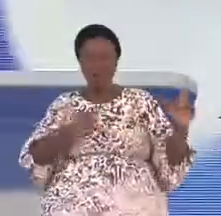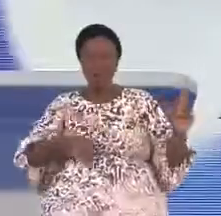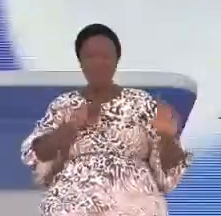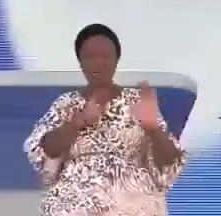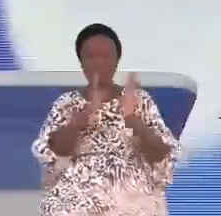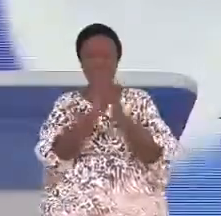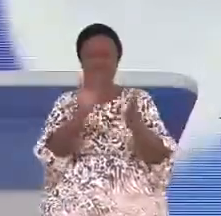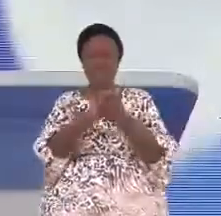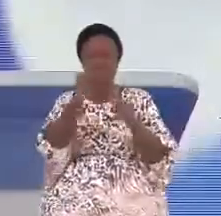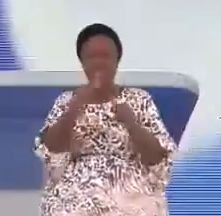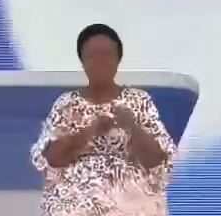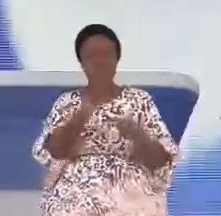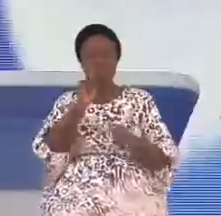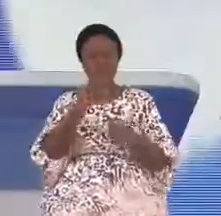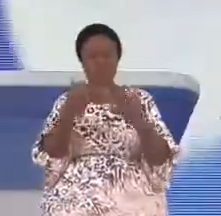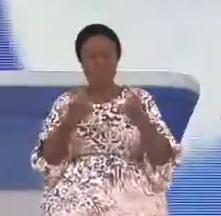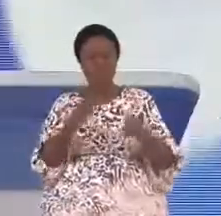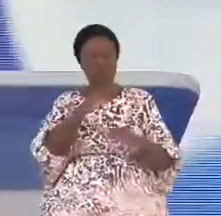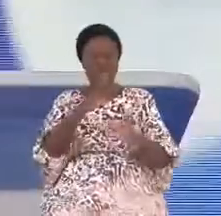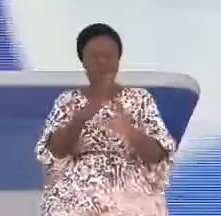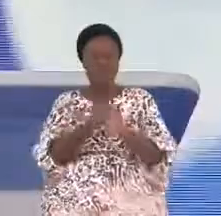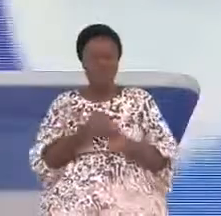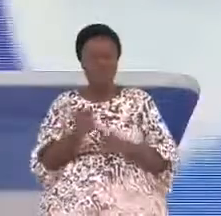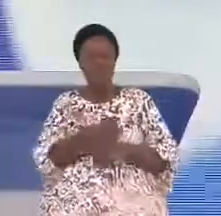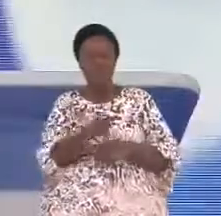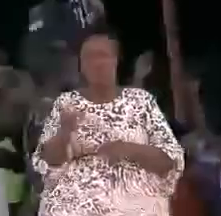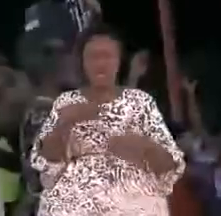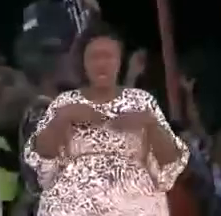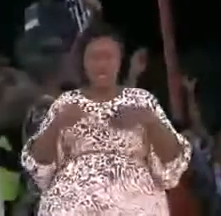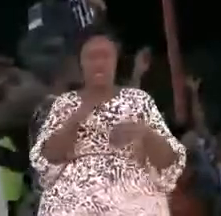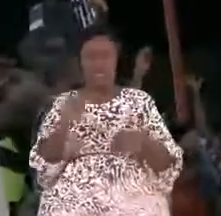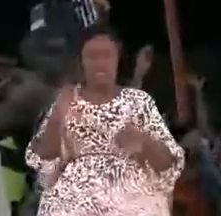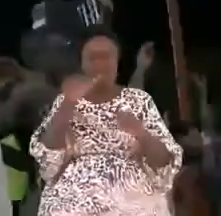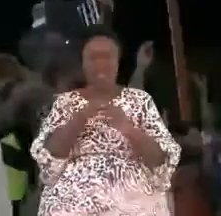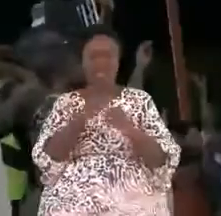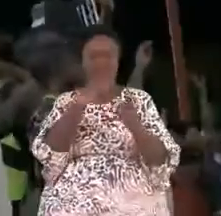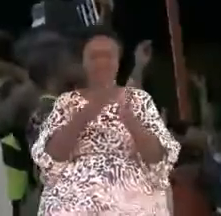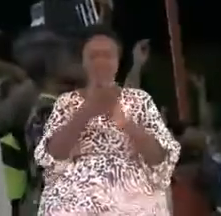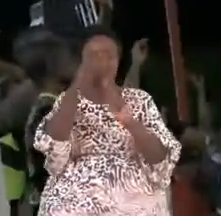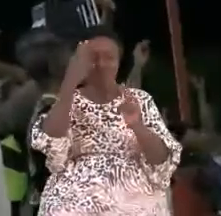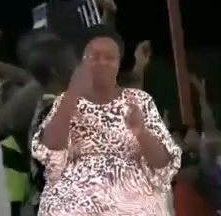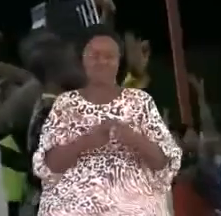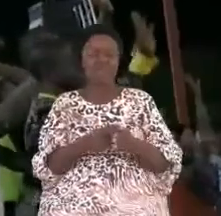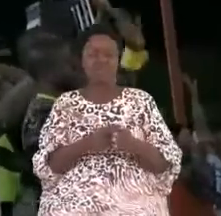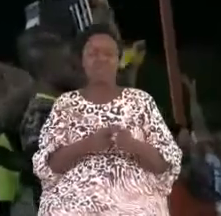receive their healing in jesus name